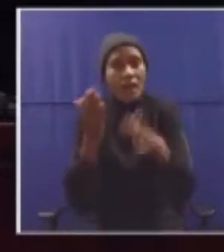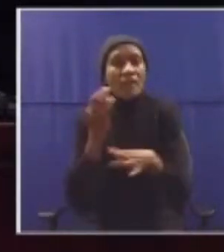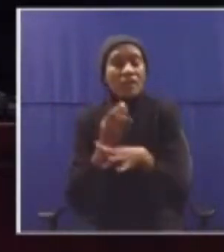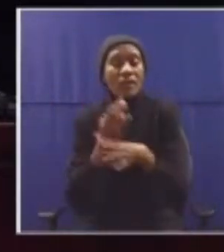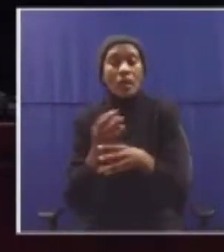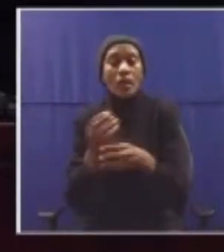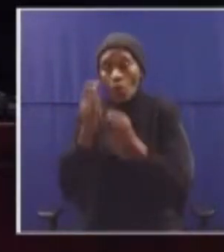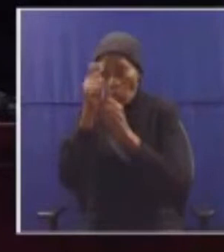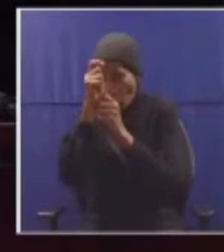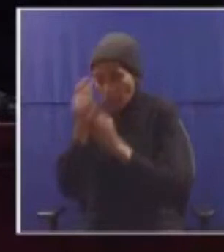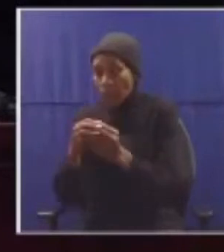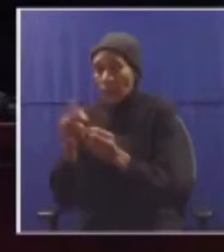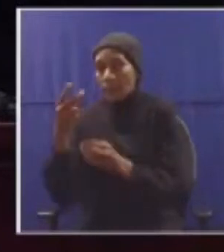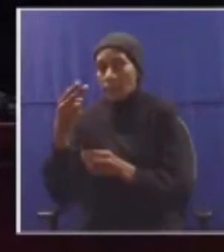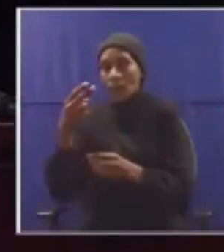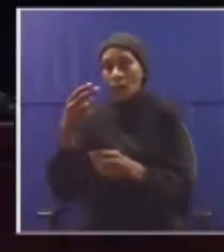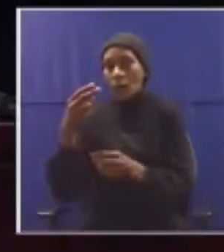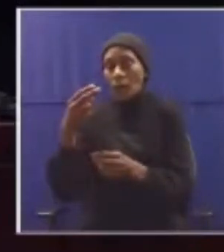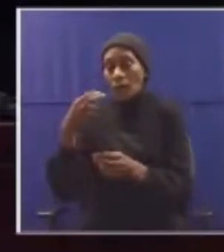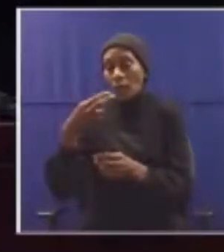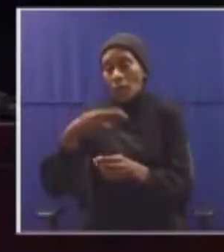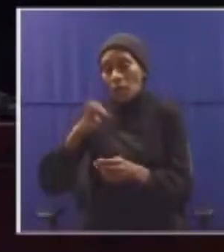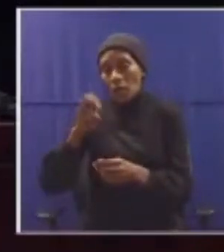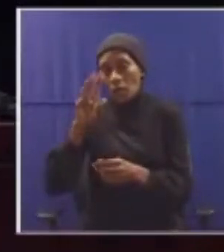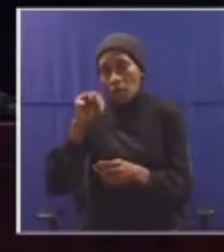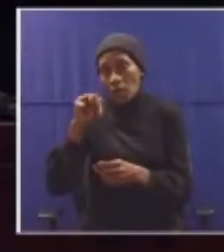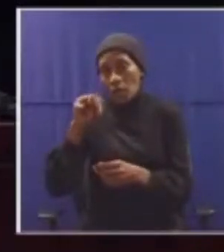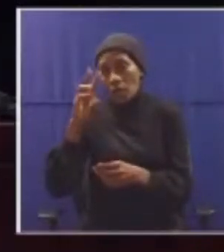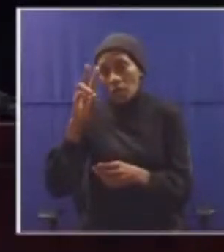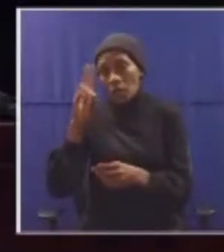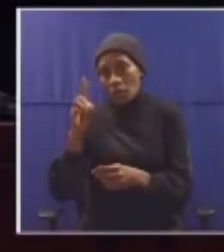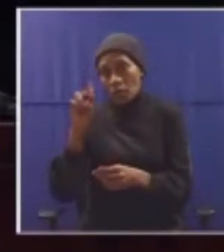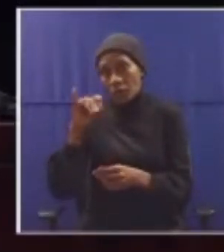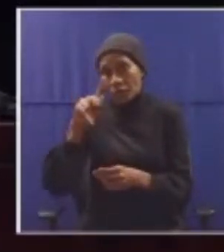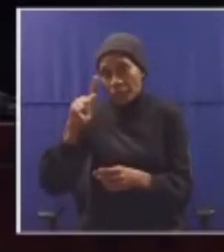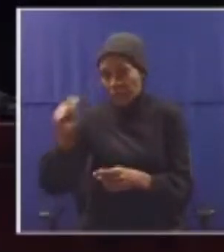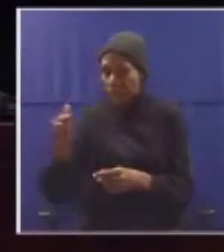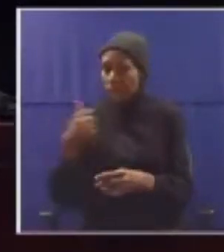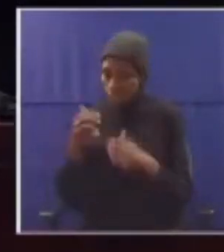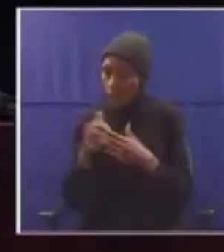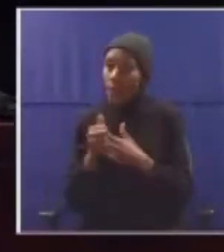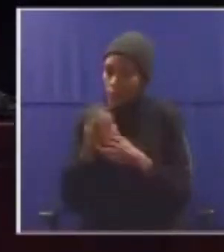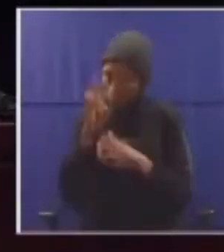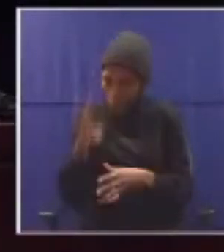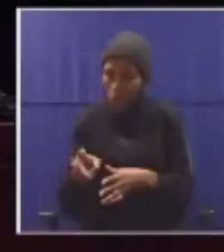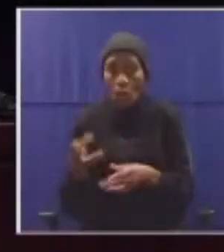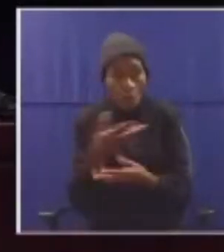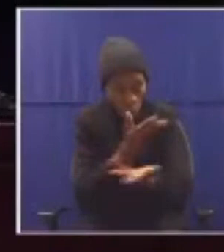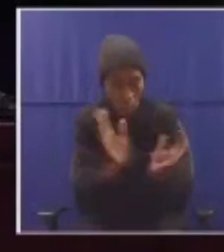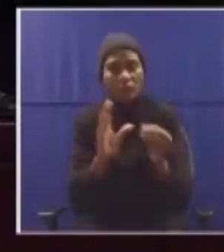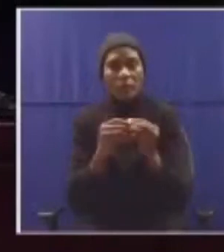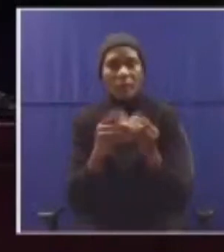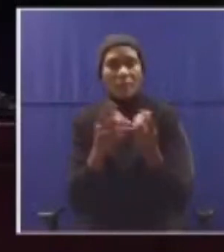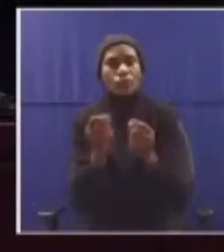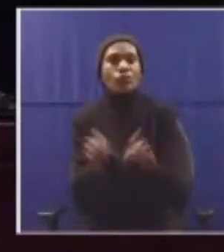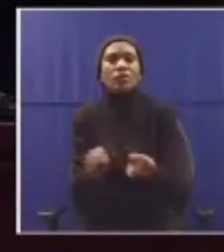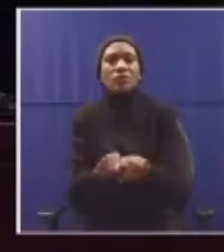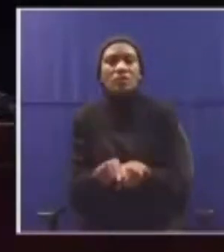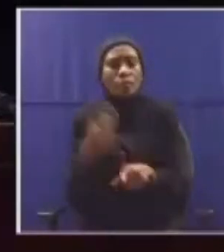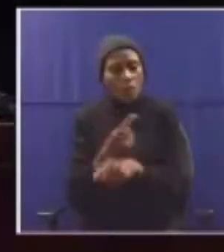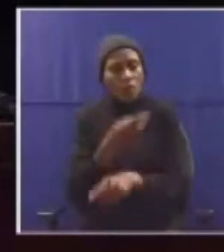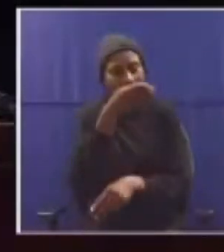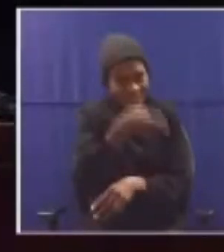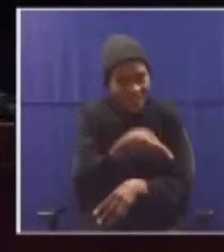Honorable Khalif, I will take a lead, we must all take a lead as honorable members to be there